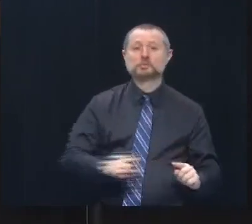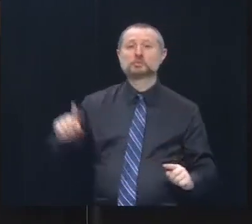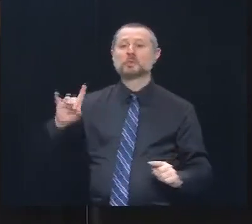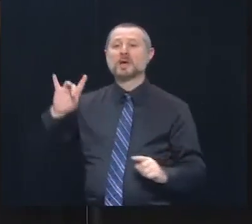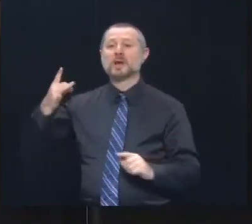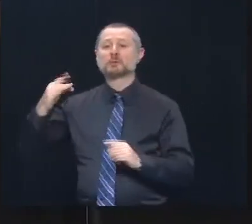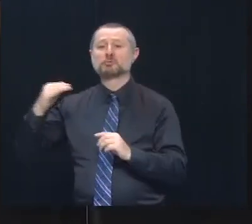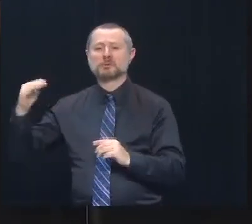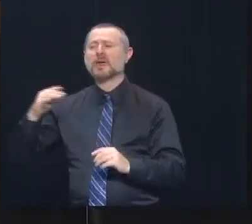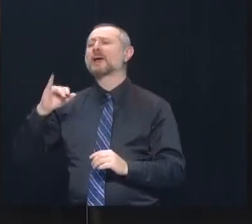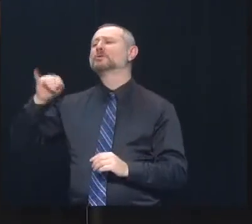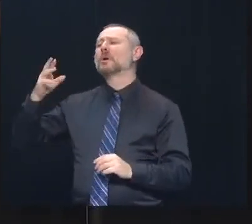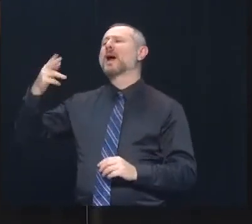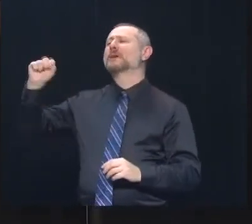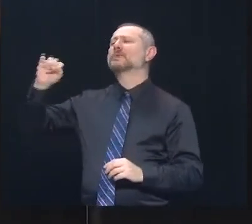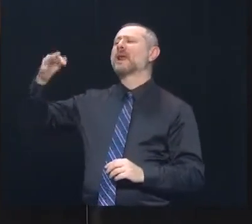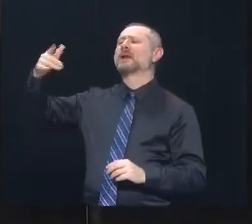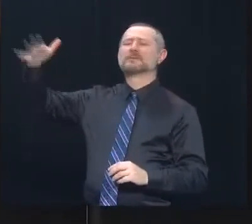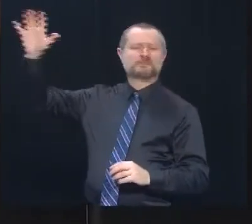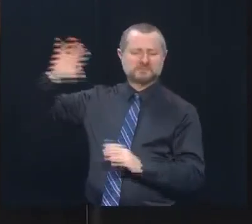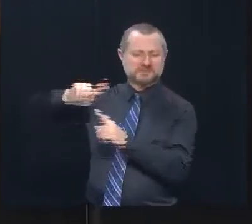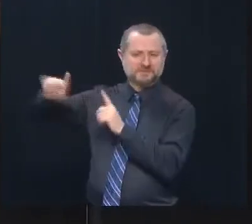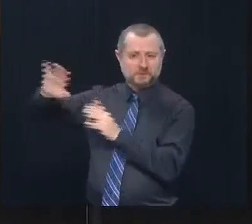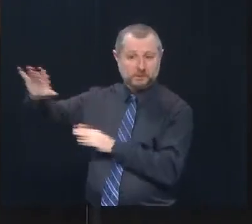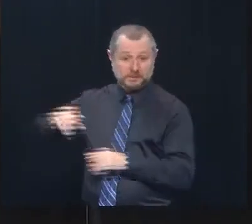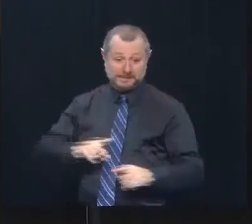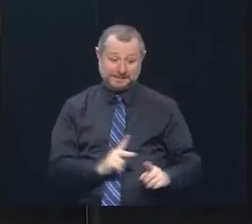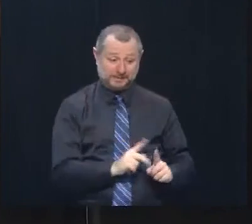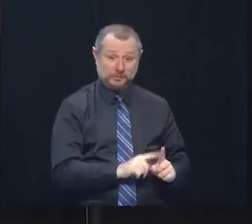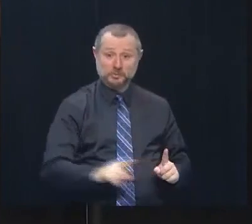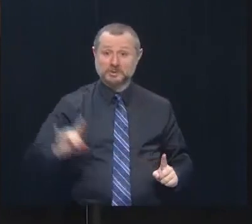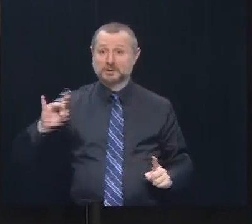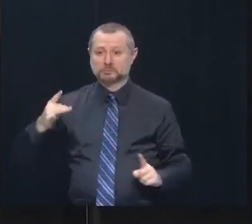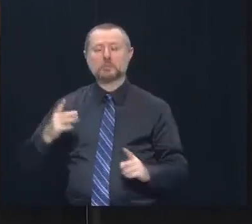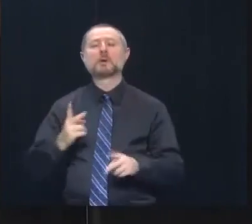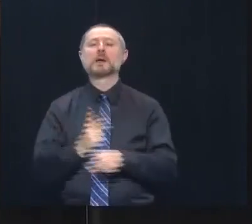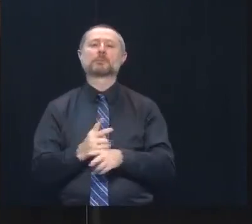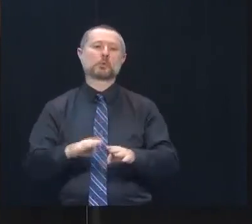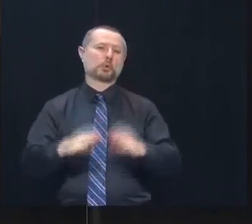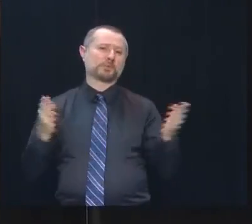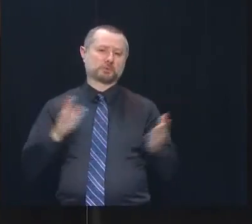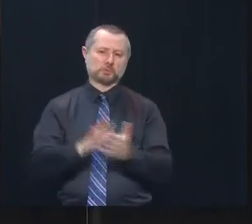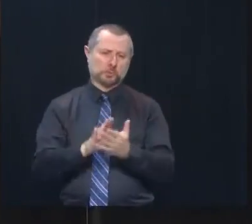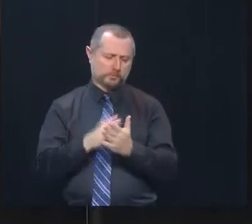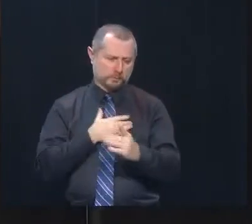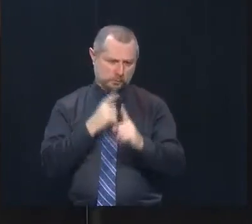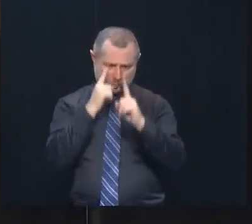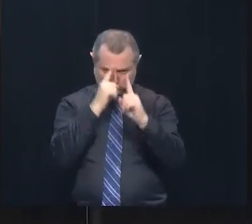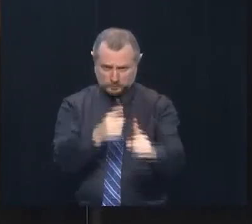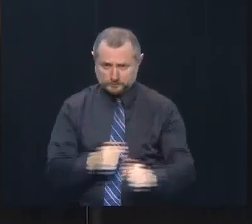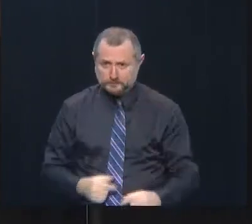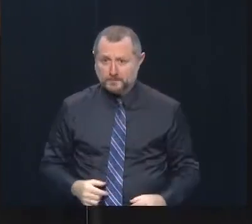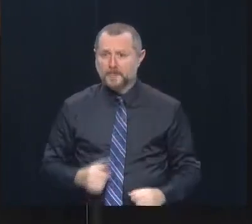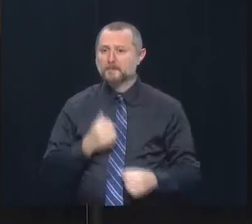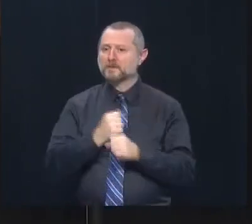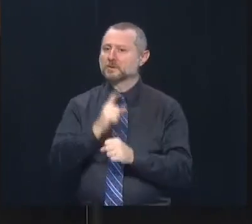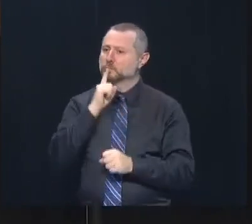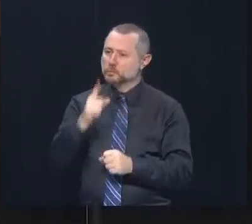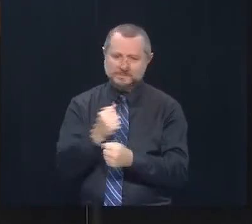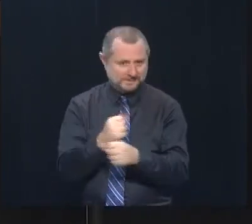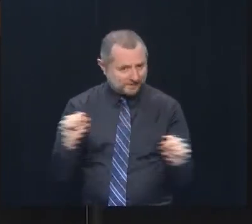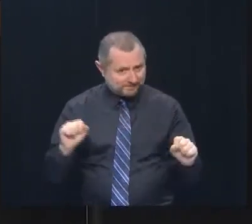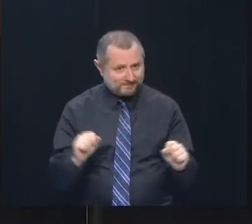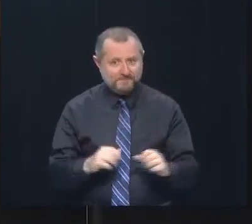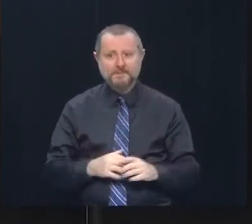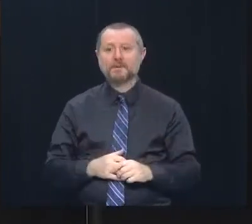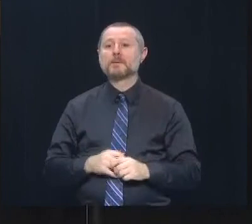is different. We want to keep schools K through 8 open, and we want to do that safely, which means we need to